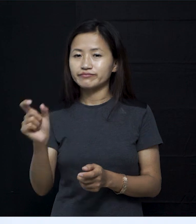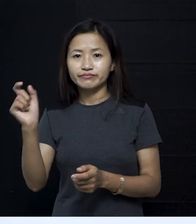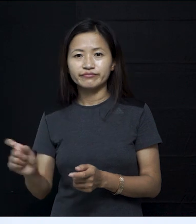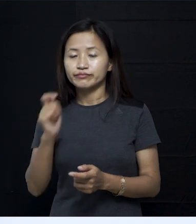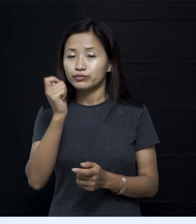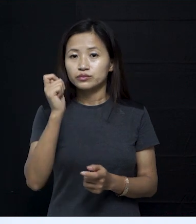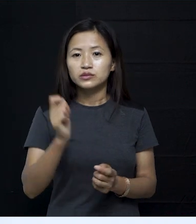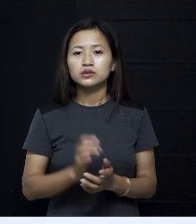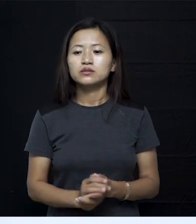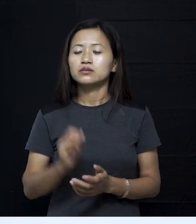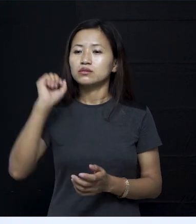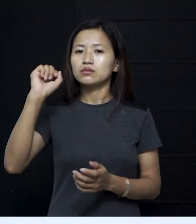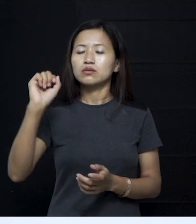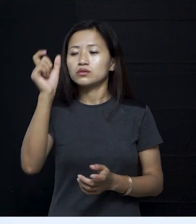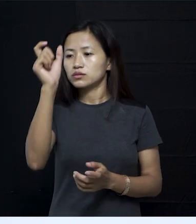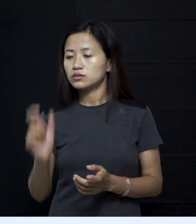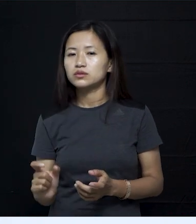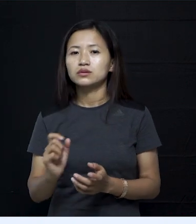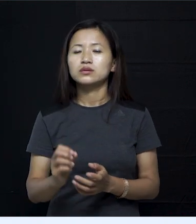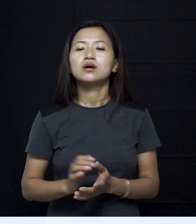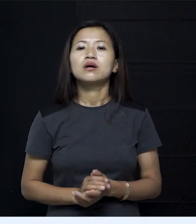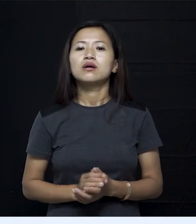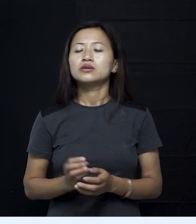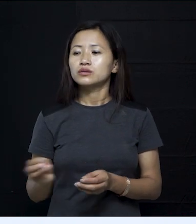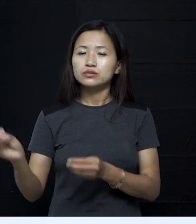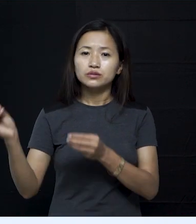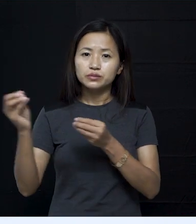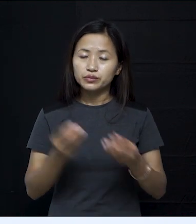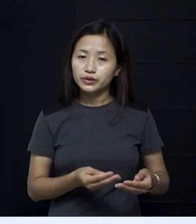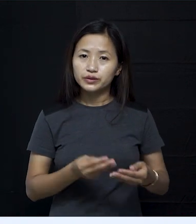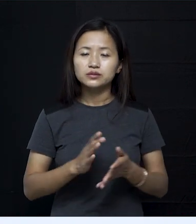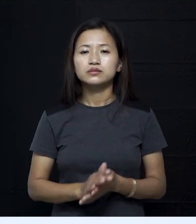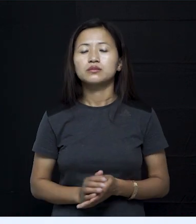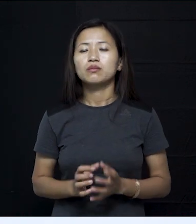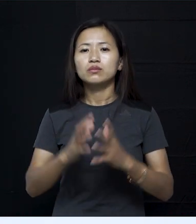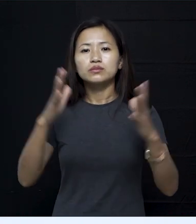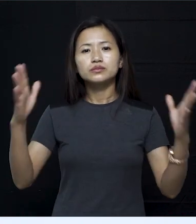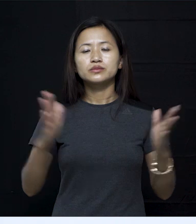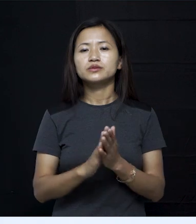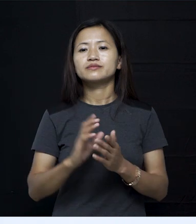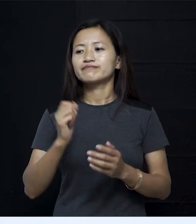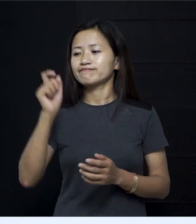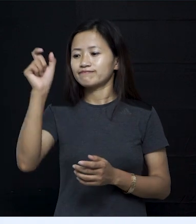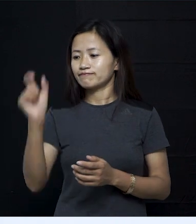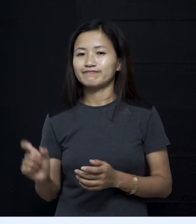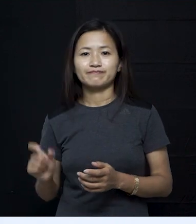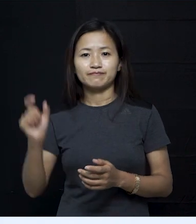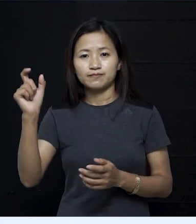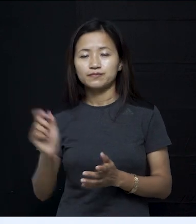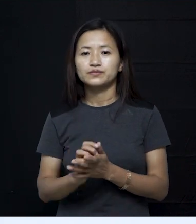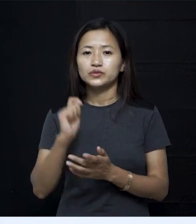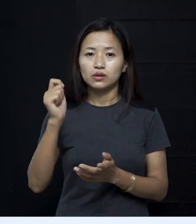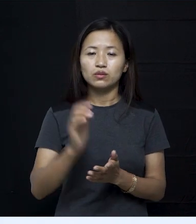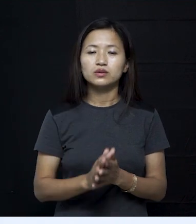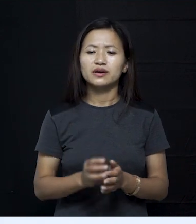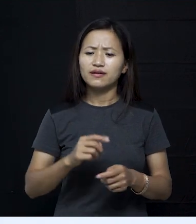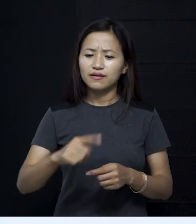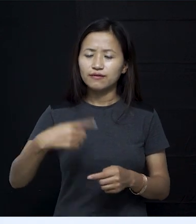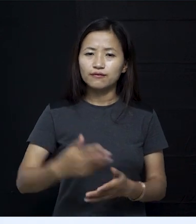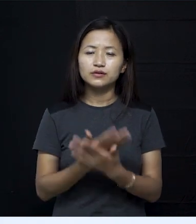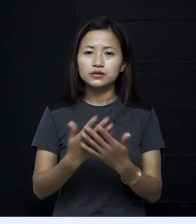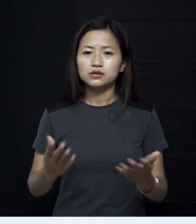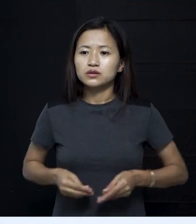manures, even to do with better seeds. Okay, everything to do with the modern technology. So all these will be used by the